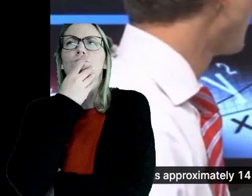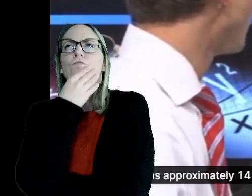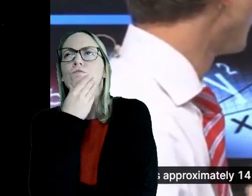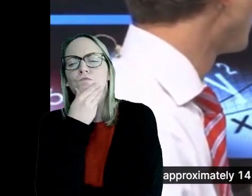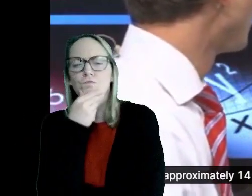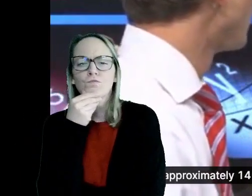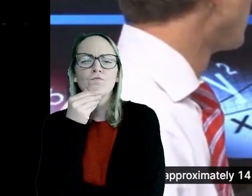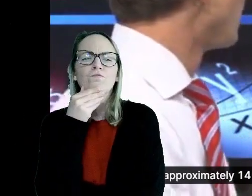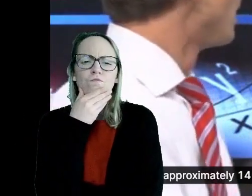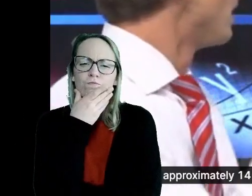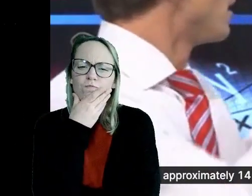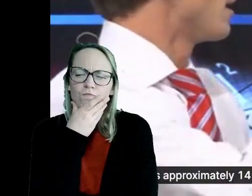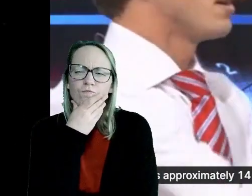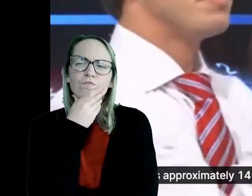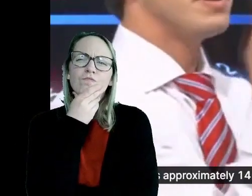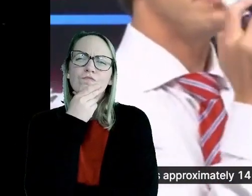how many